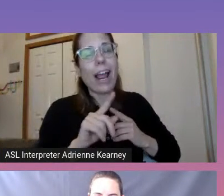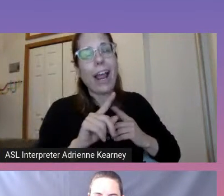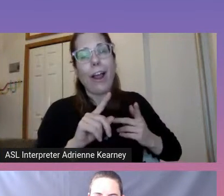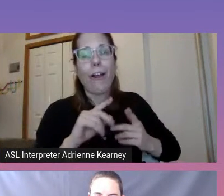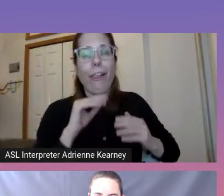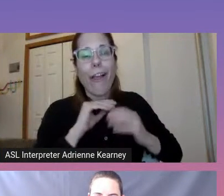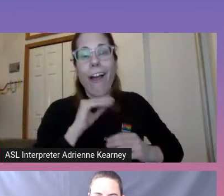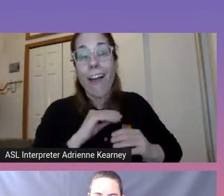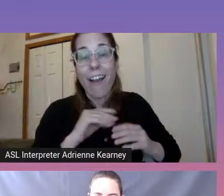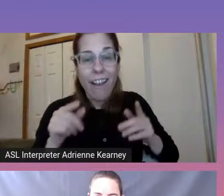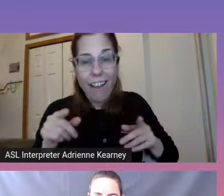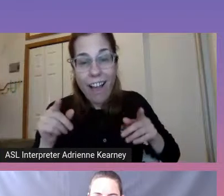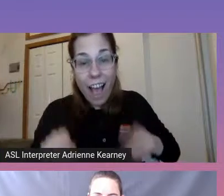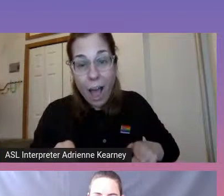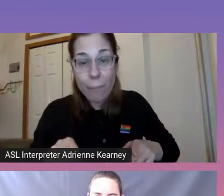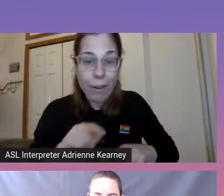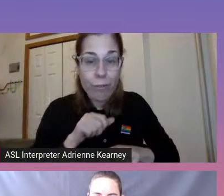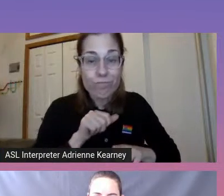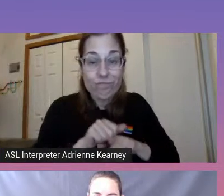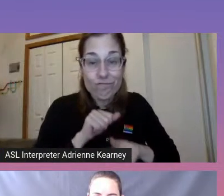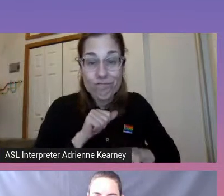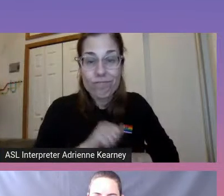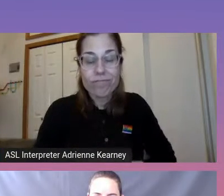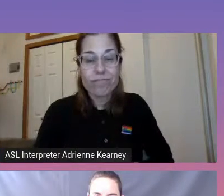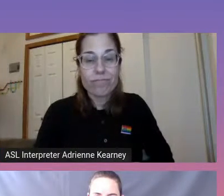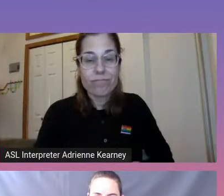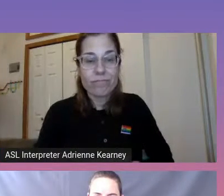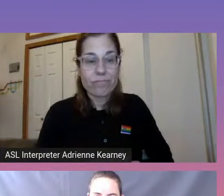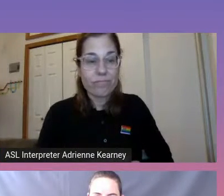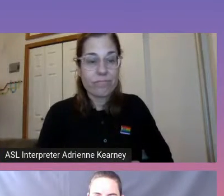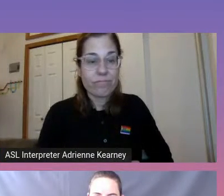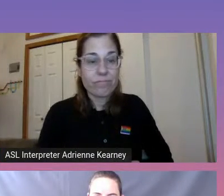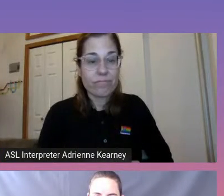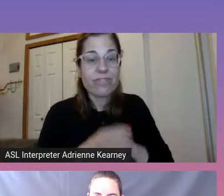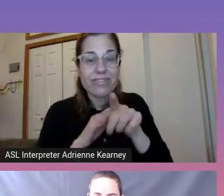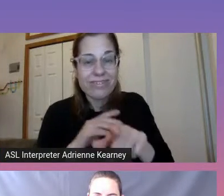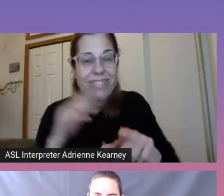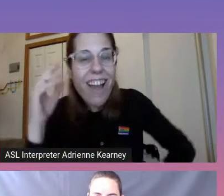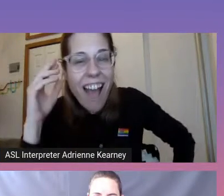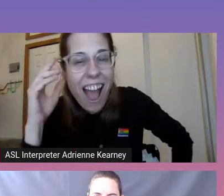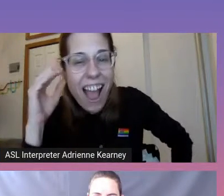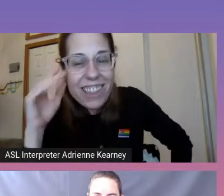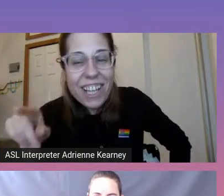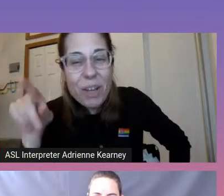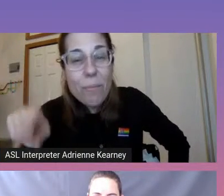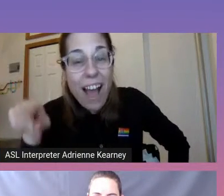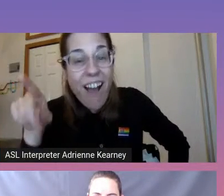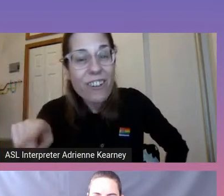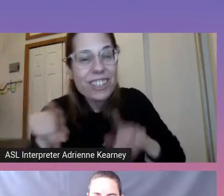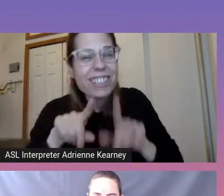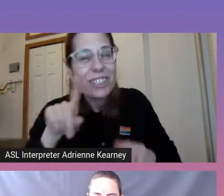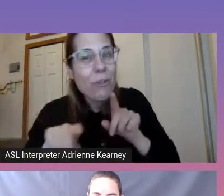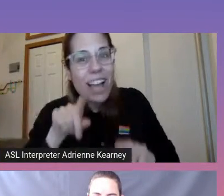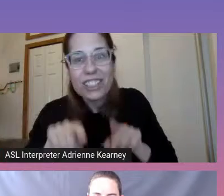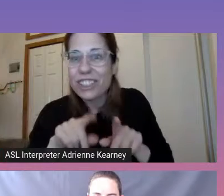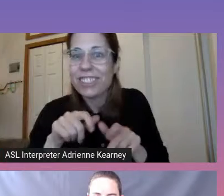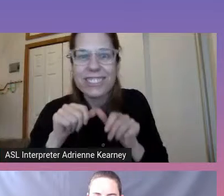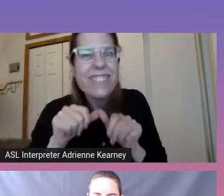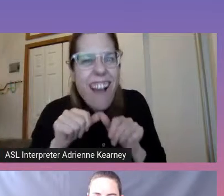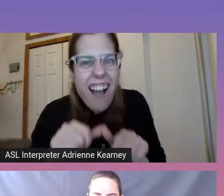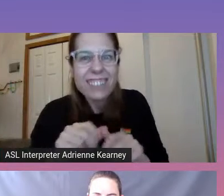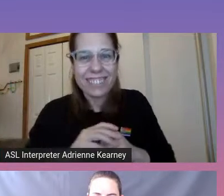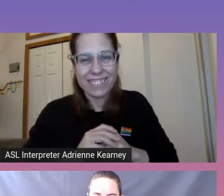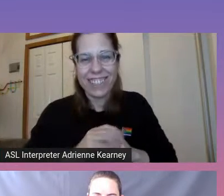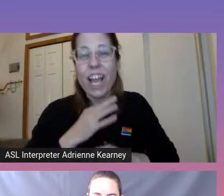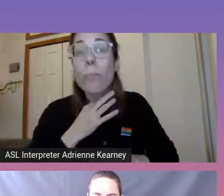I think about these questions constantly, and I'm curious to hear from people who don't necessarily represent an institution